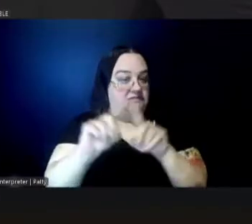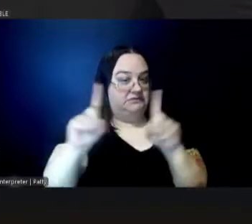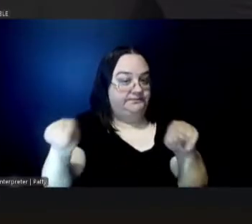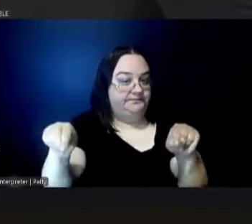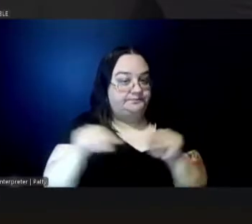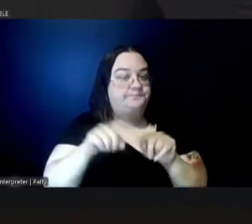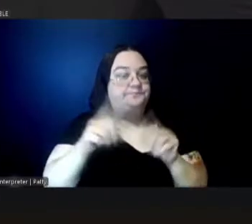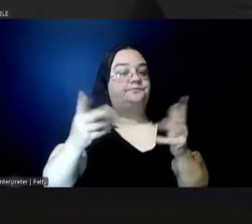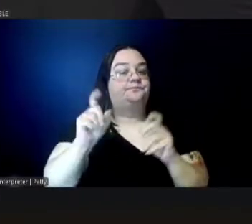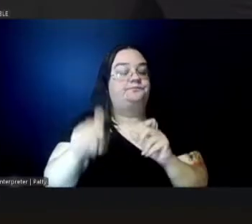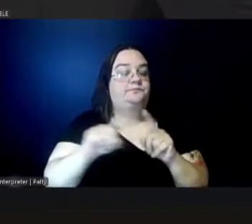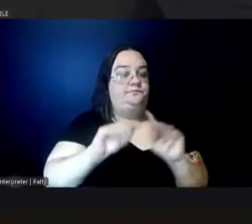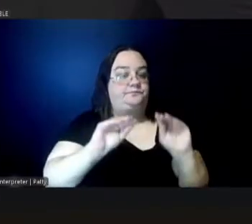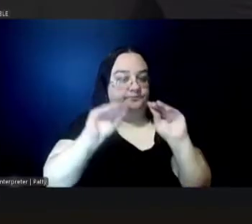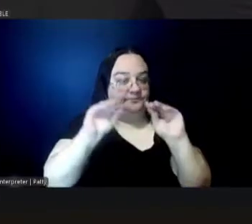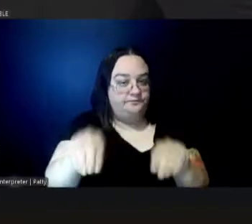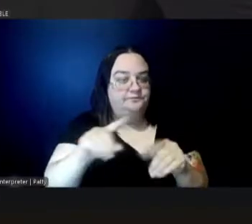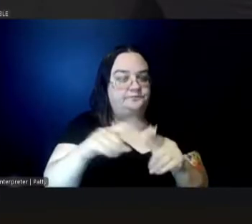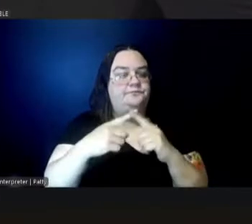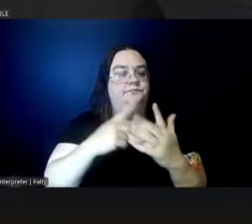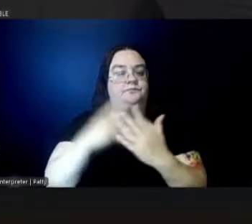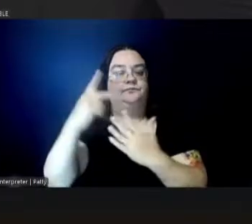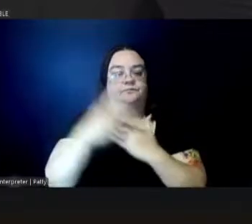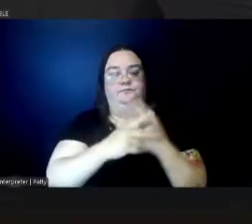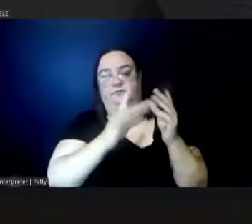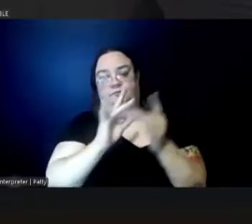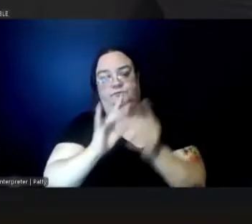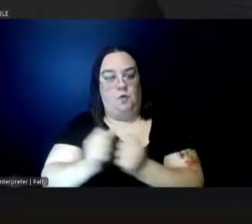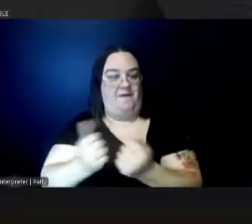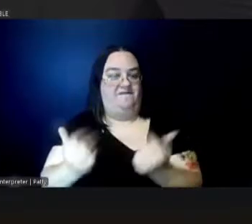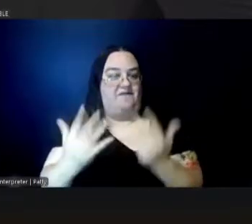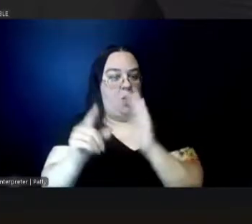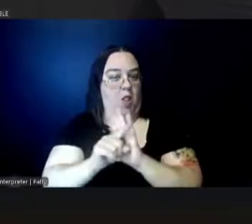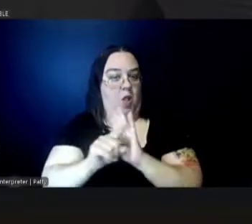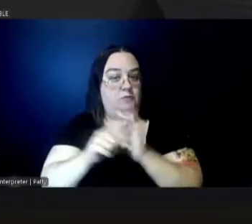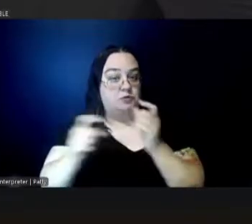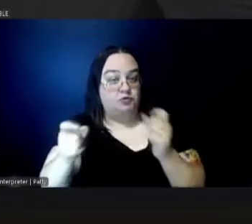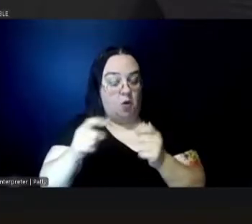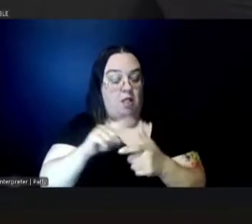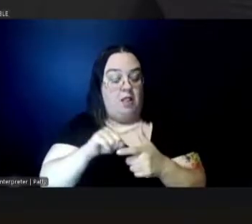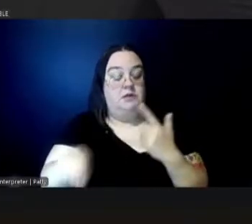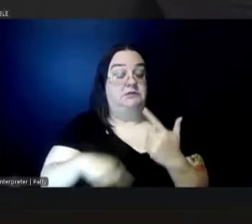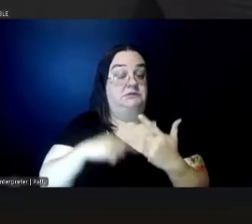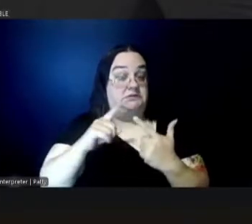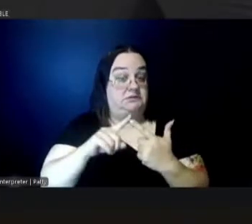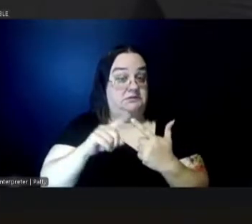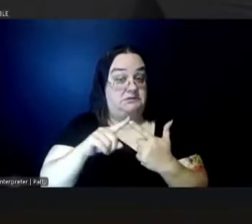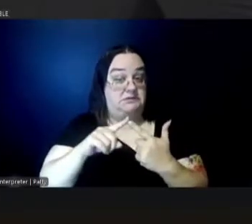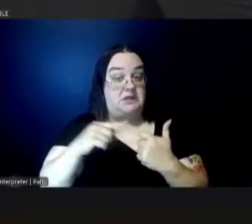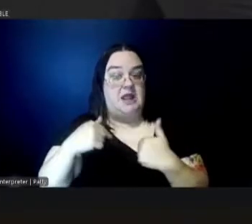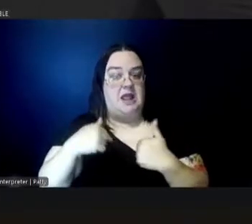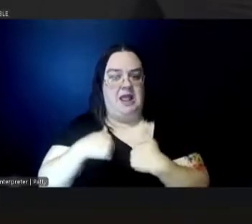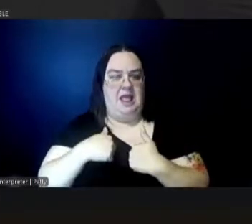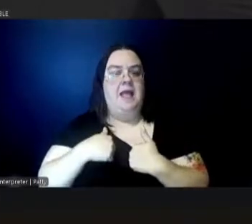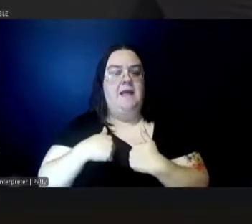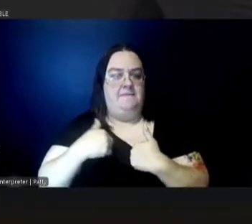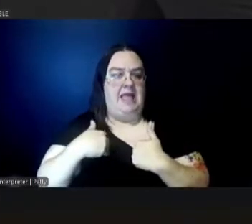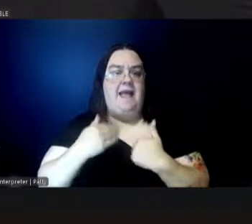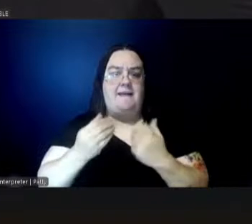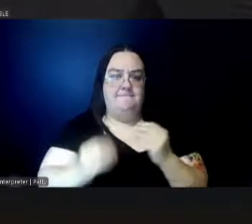installed and then programmed into the fire alarm control. Secondly, I'm having an increasingly